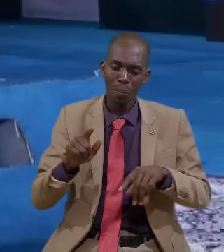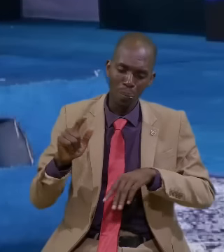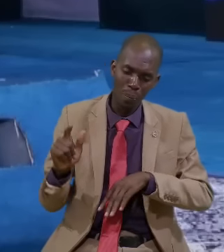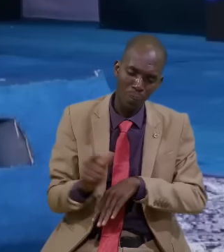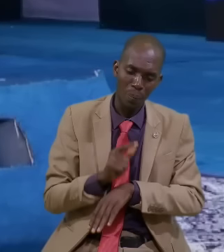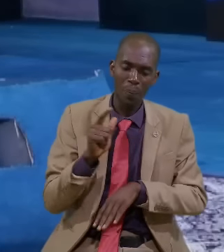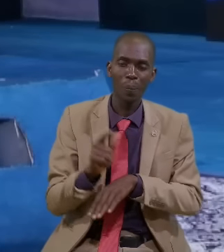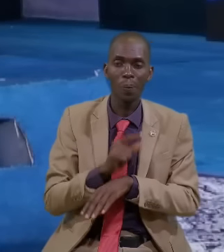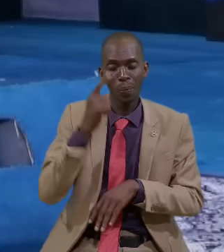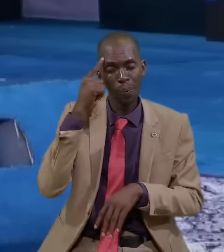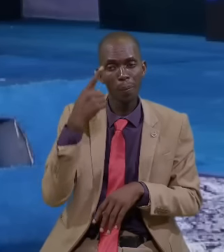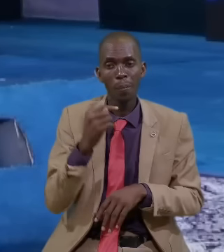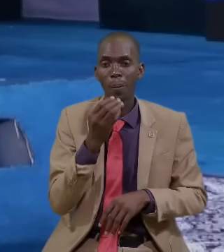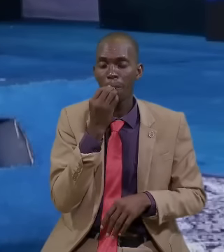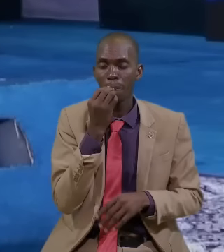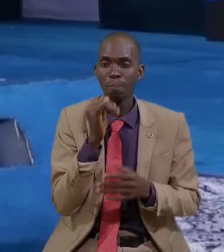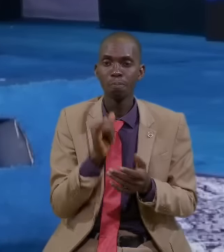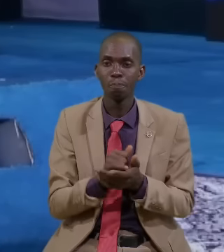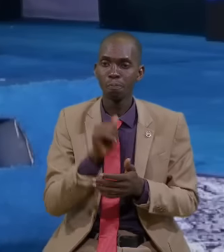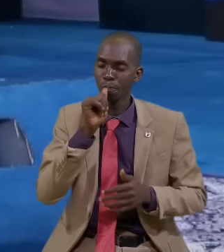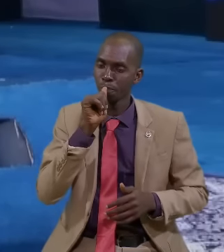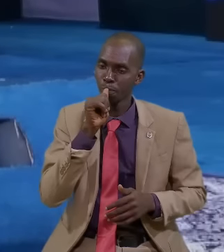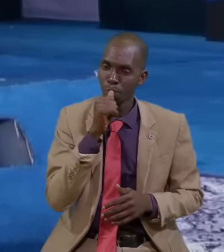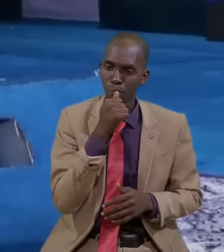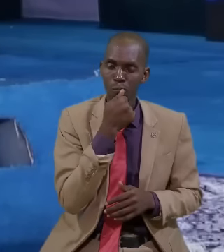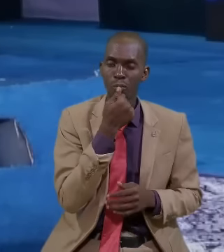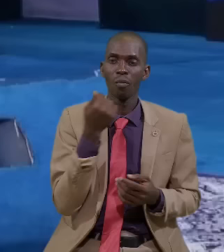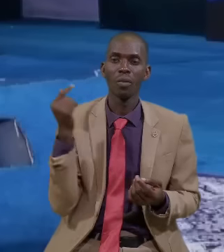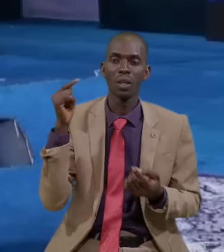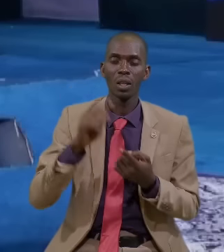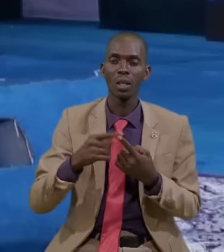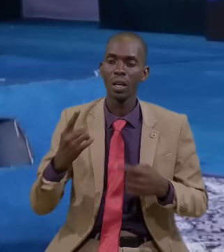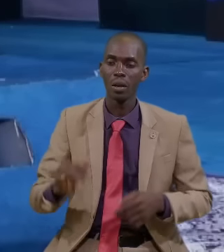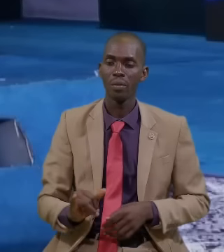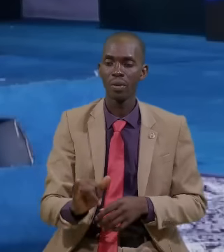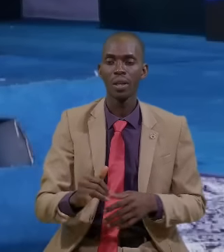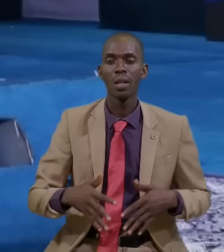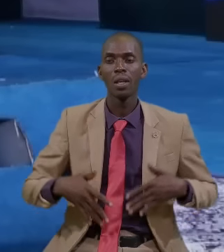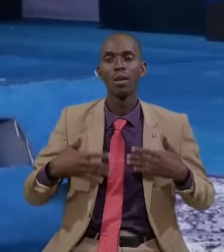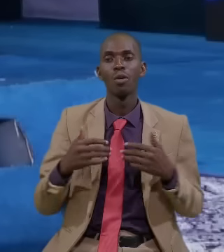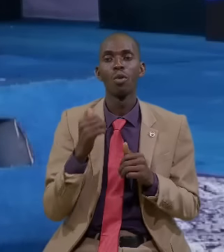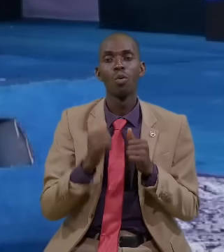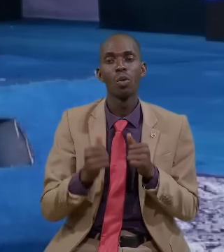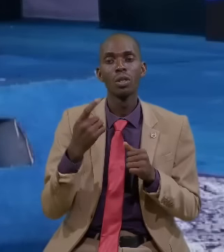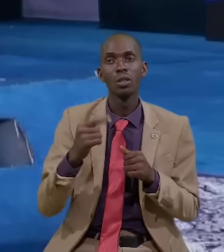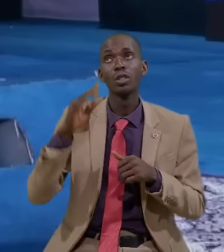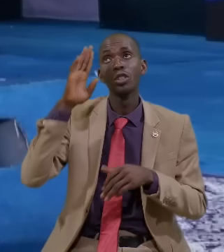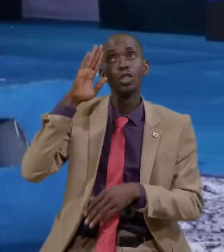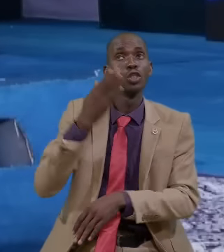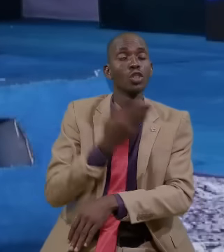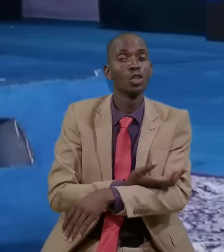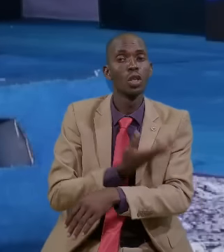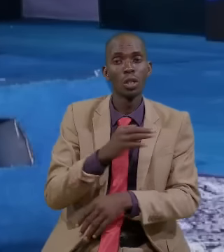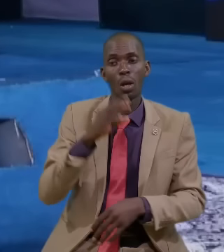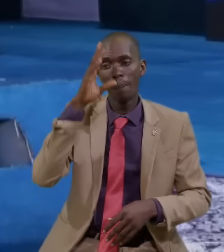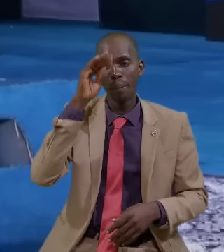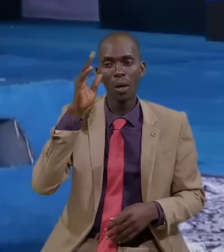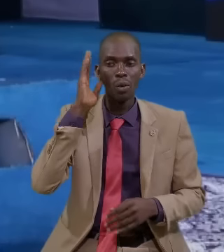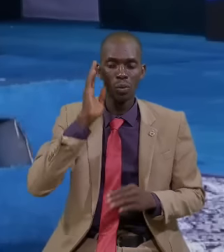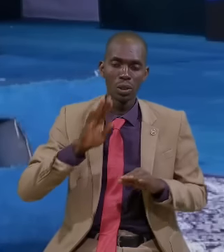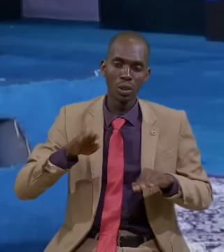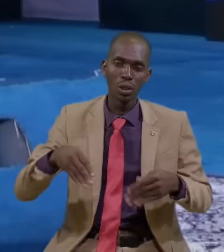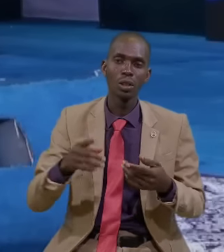meat which endureth unto everlasting life, which the Son of Man shall give unto you.